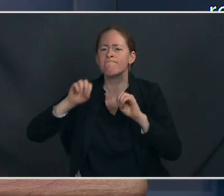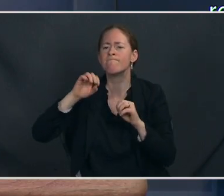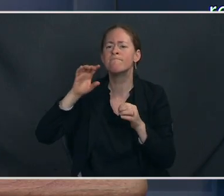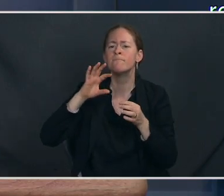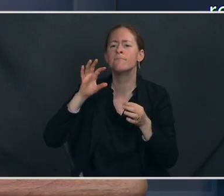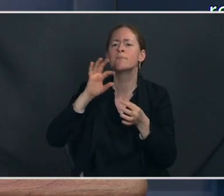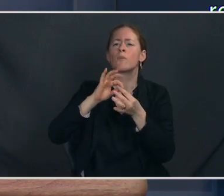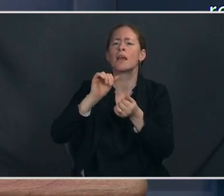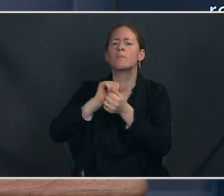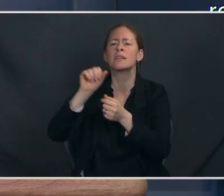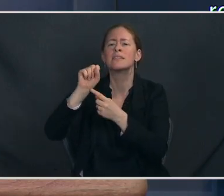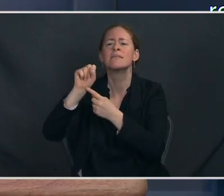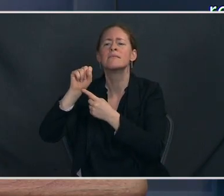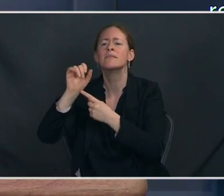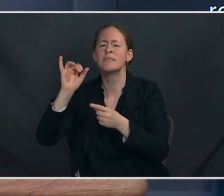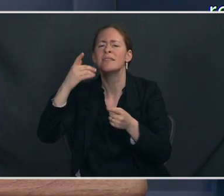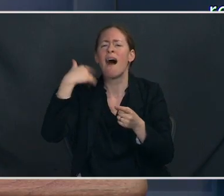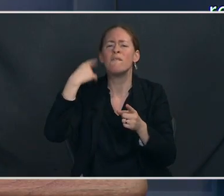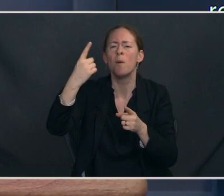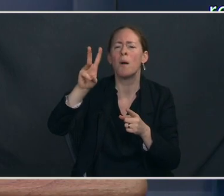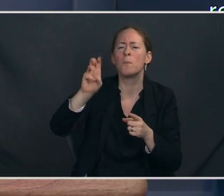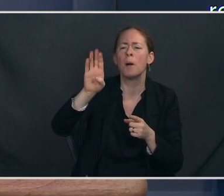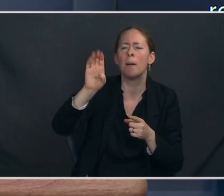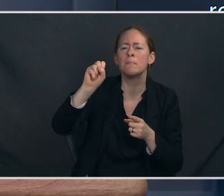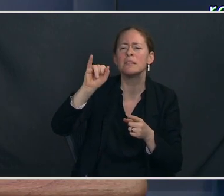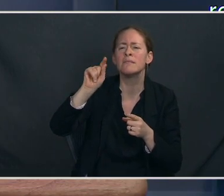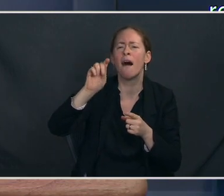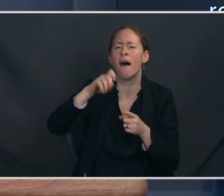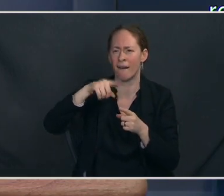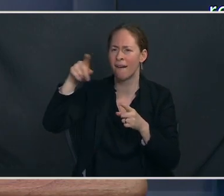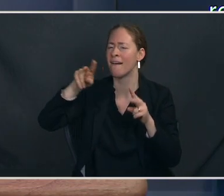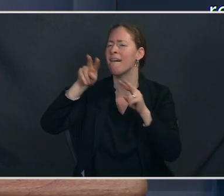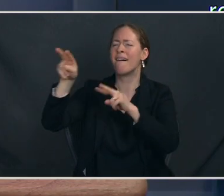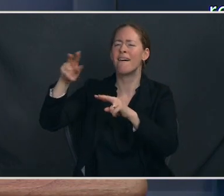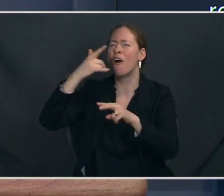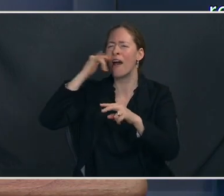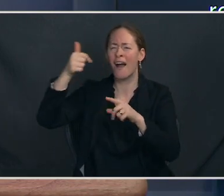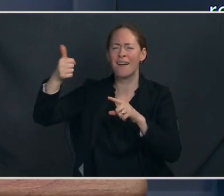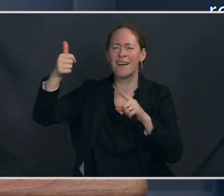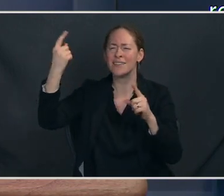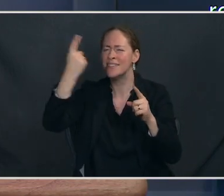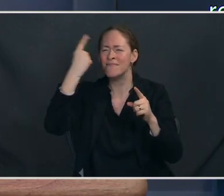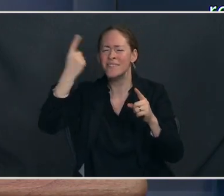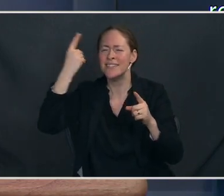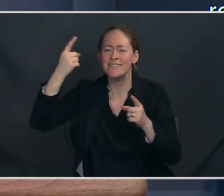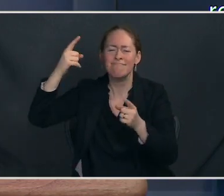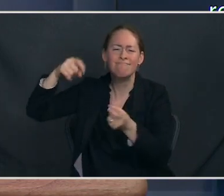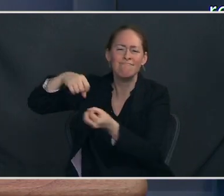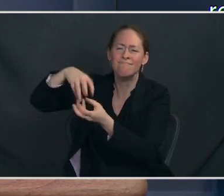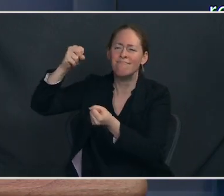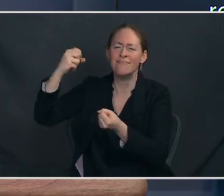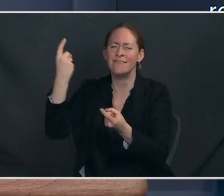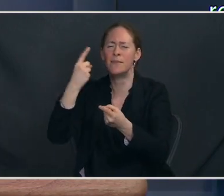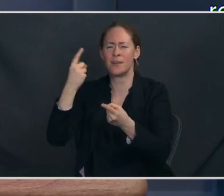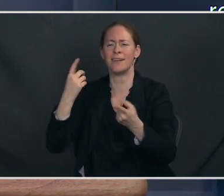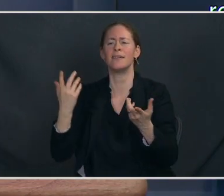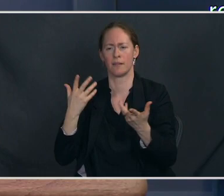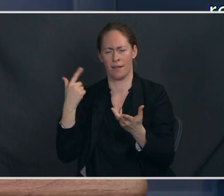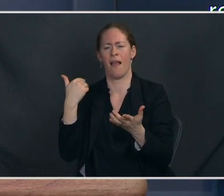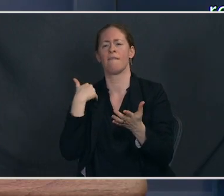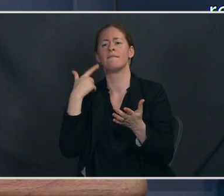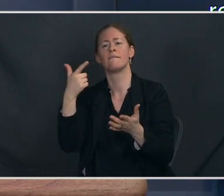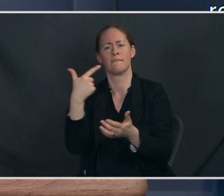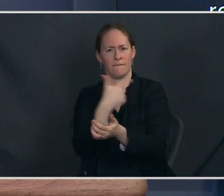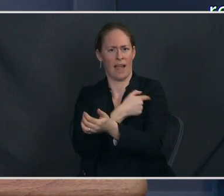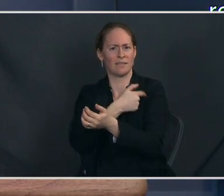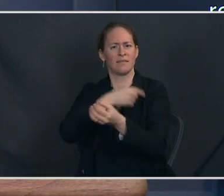say. Sounds like a magical creature a little bit to me. But it provides vaccine information, publicly available information